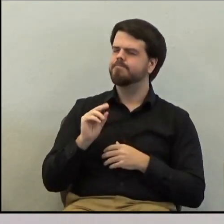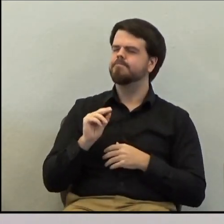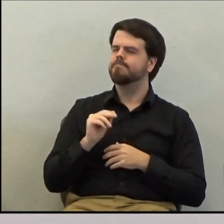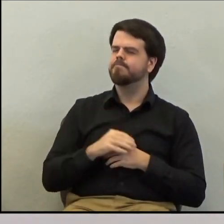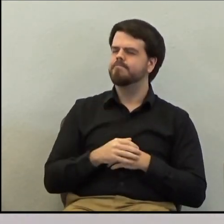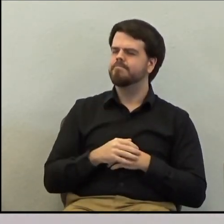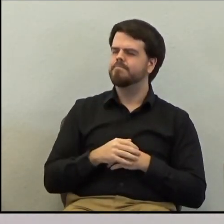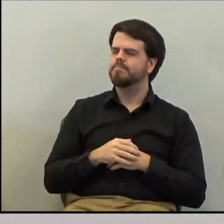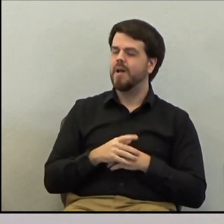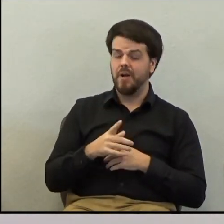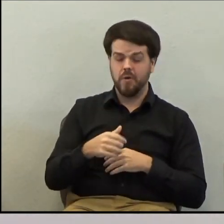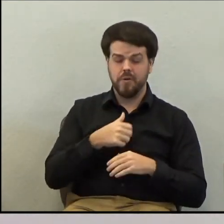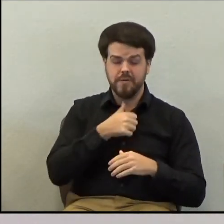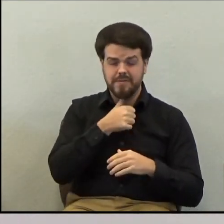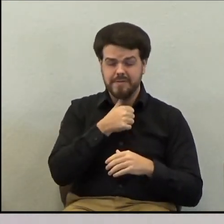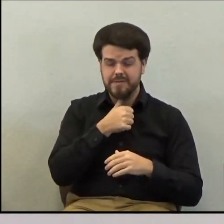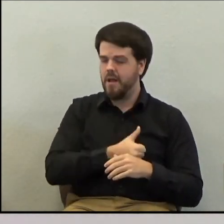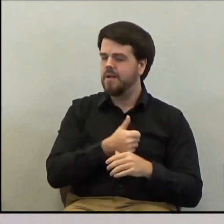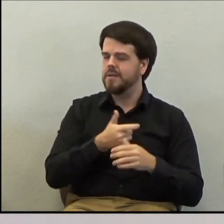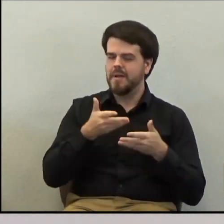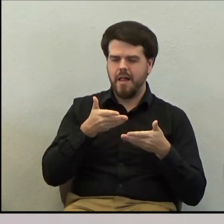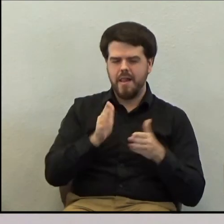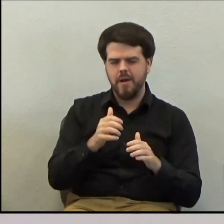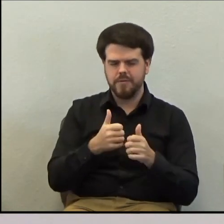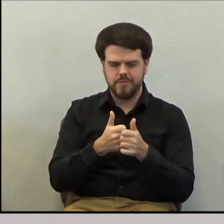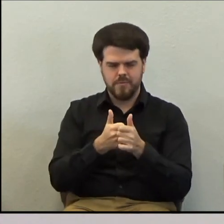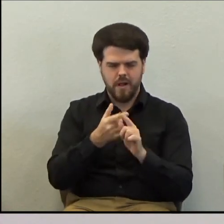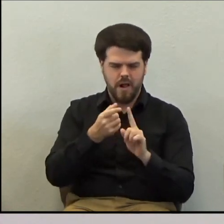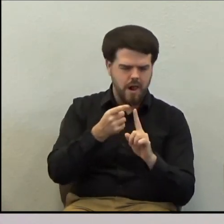or to be led astray by false teachers.